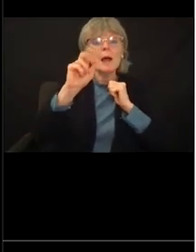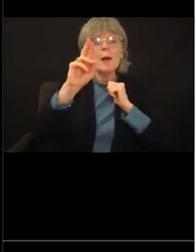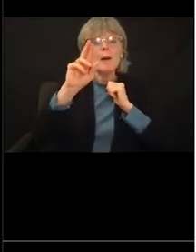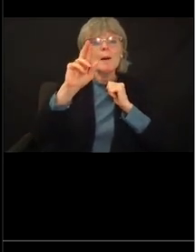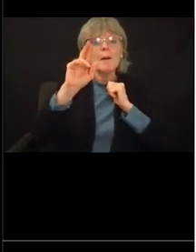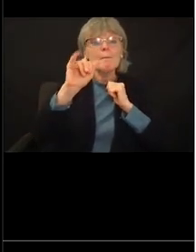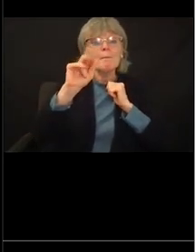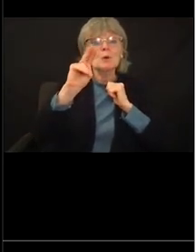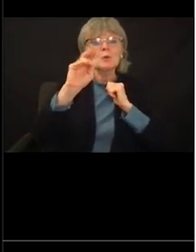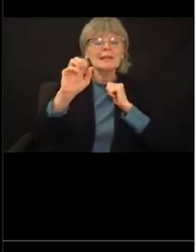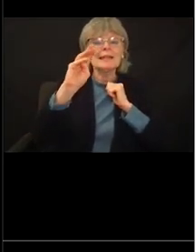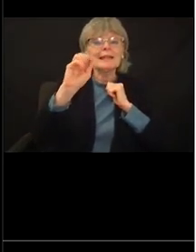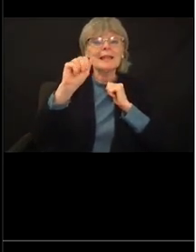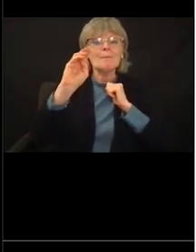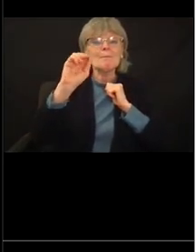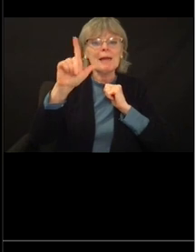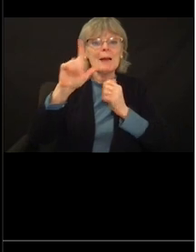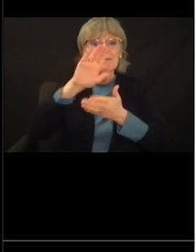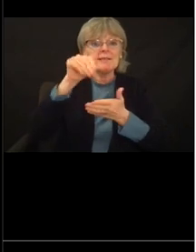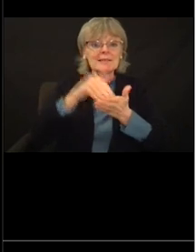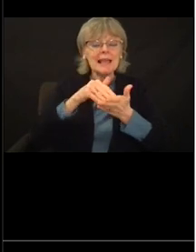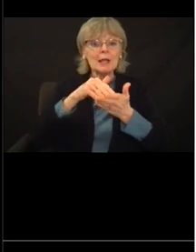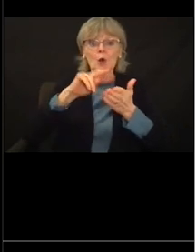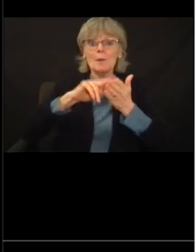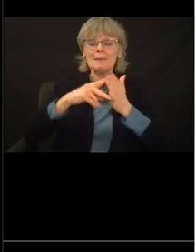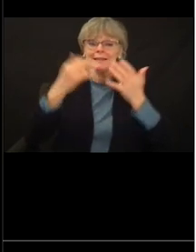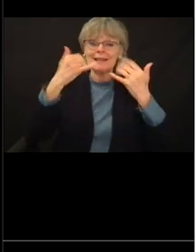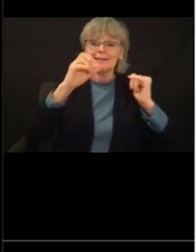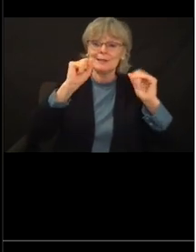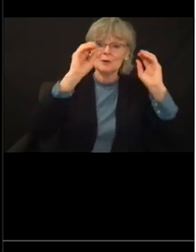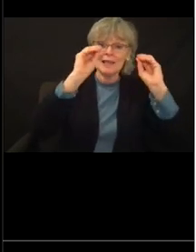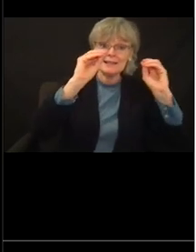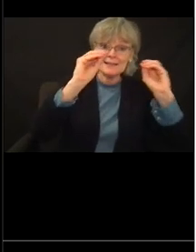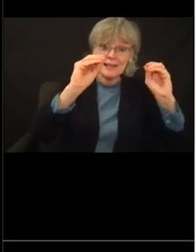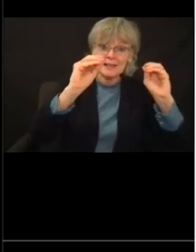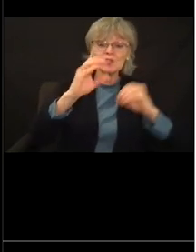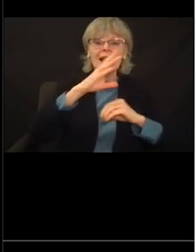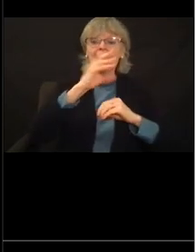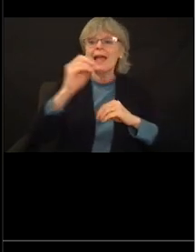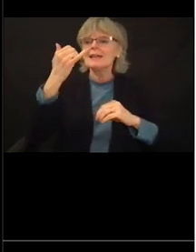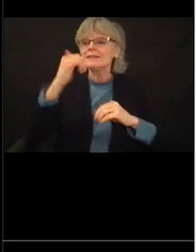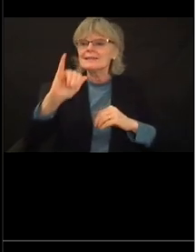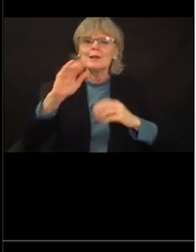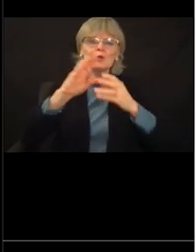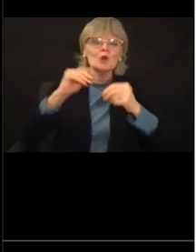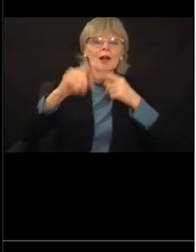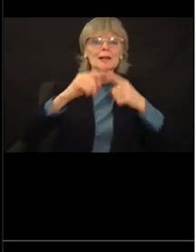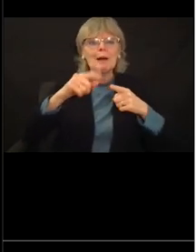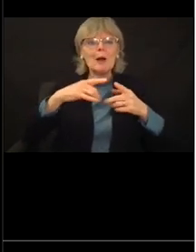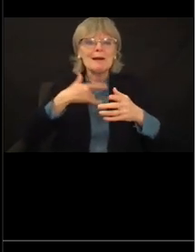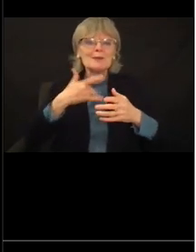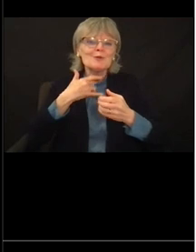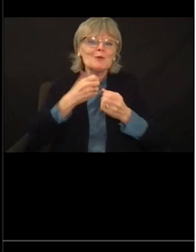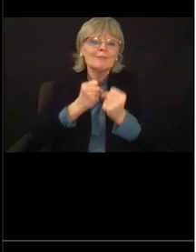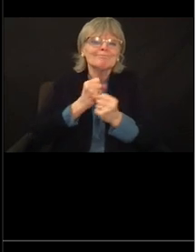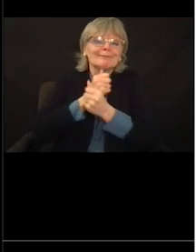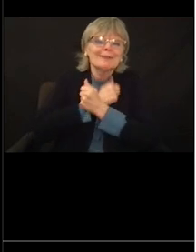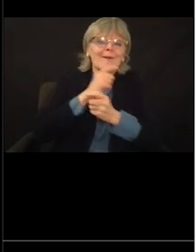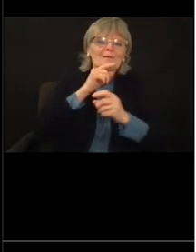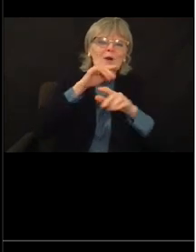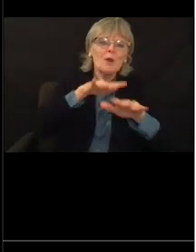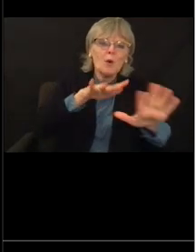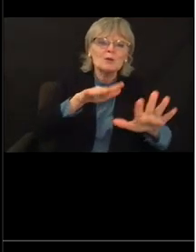to still teach kids, but I get to also share about my passion for the ocean, ocean conservation. And so I kind of made that